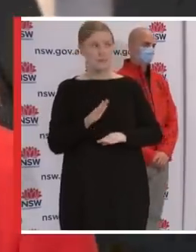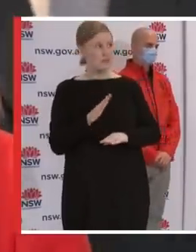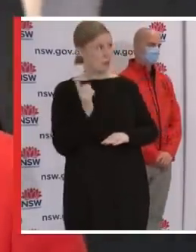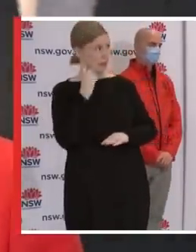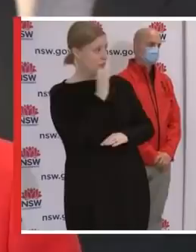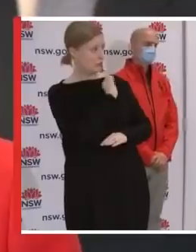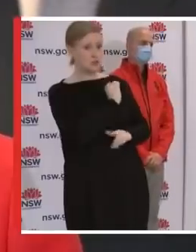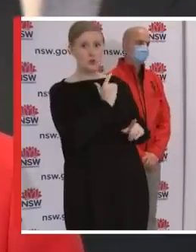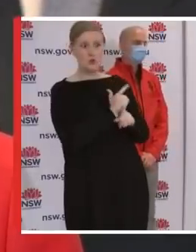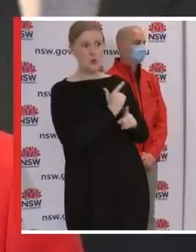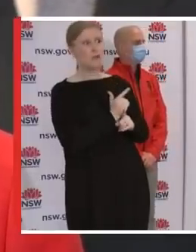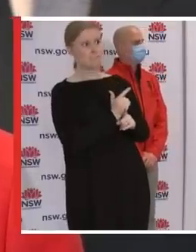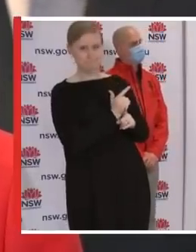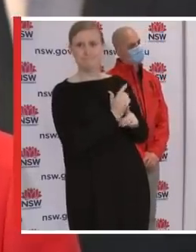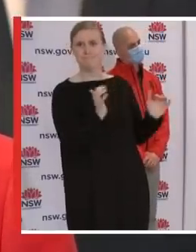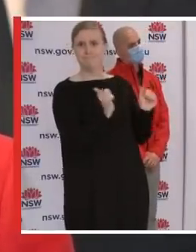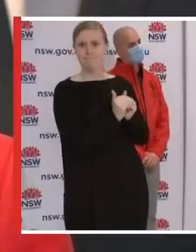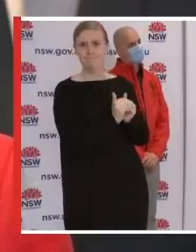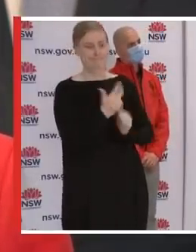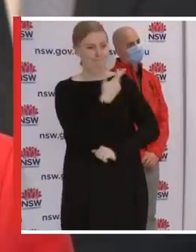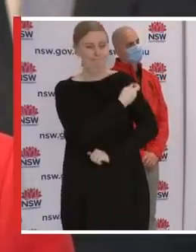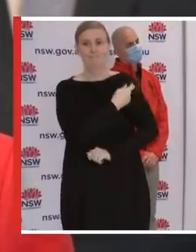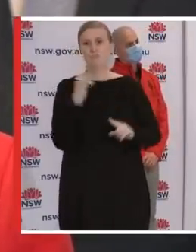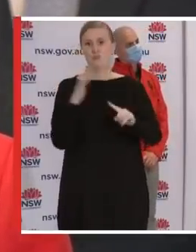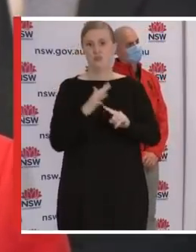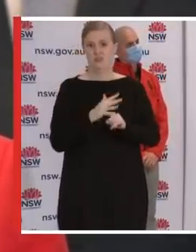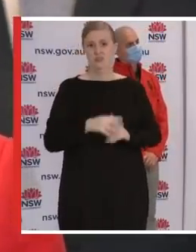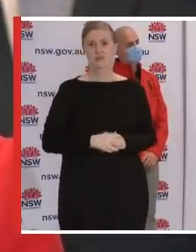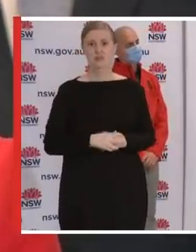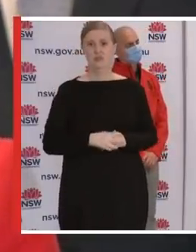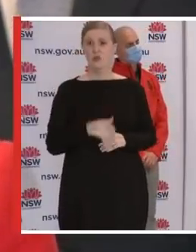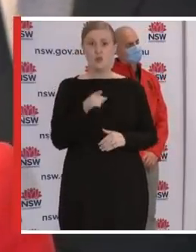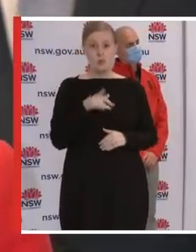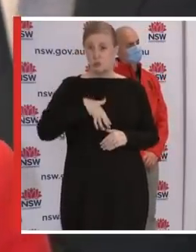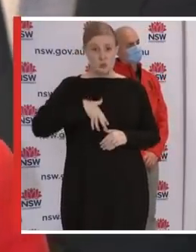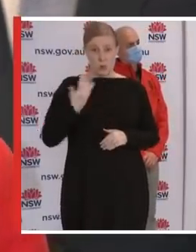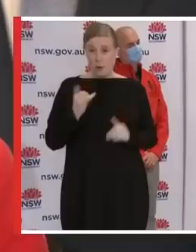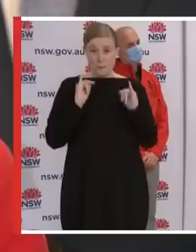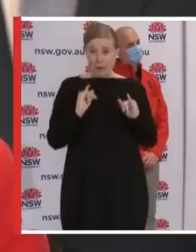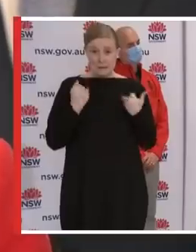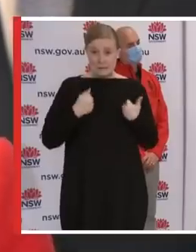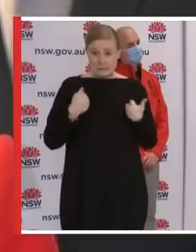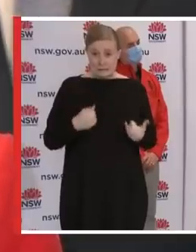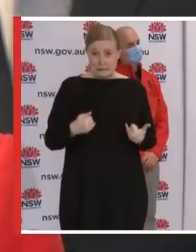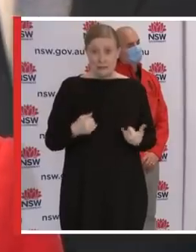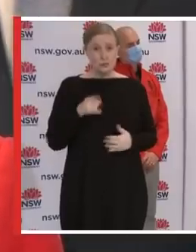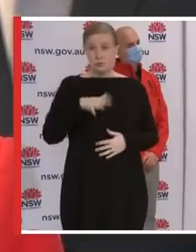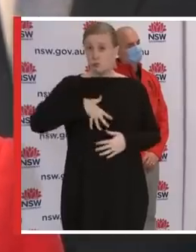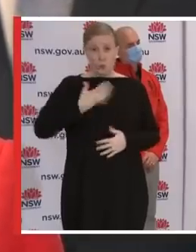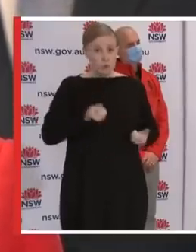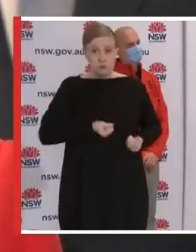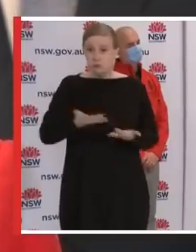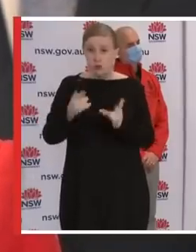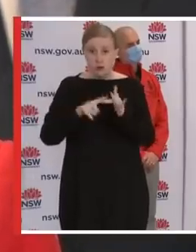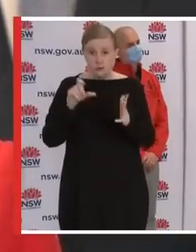see anyone in ICU, and we have the tools to prevent you going to ICU, and that's